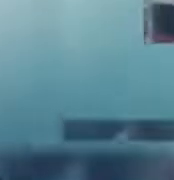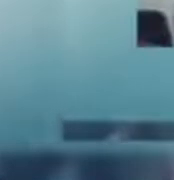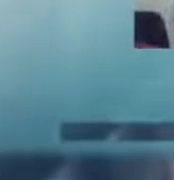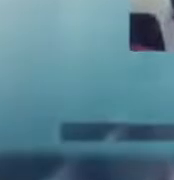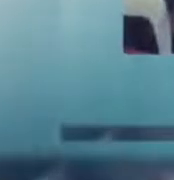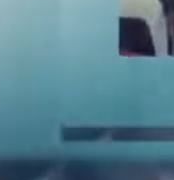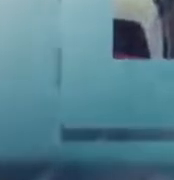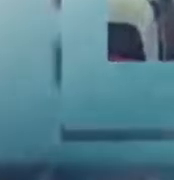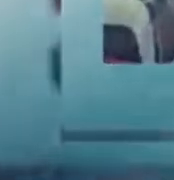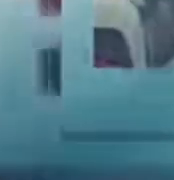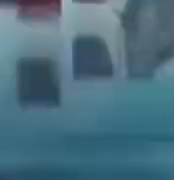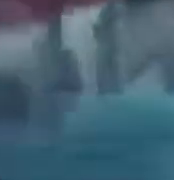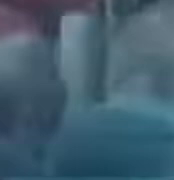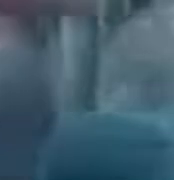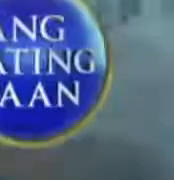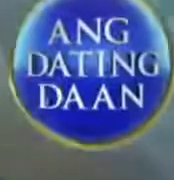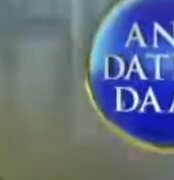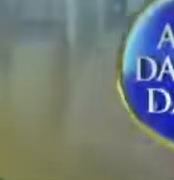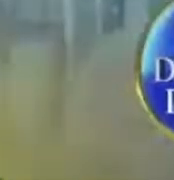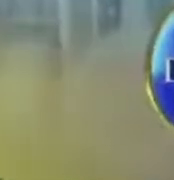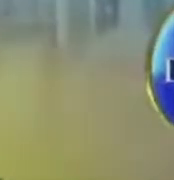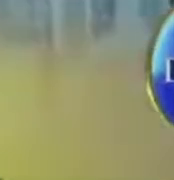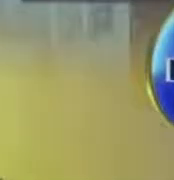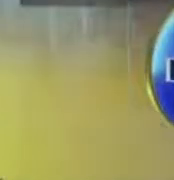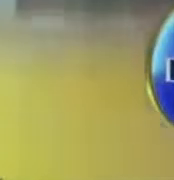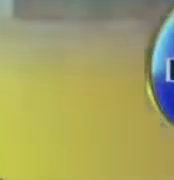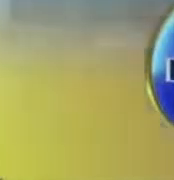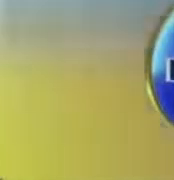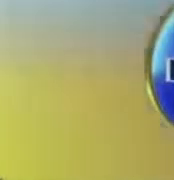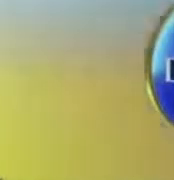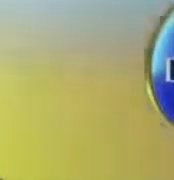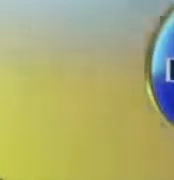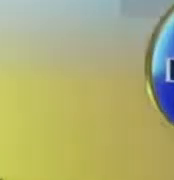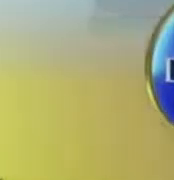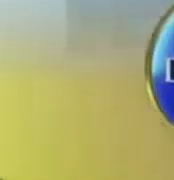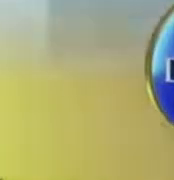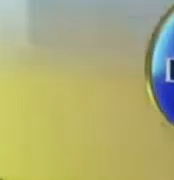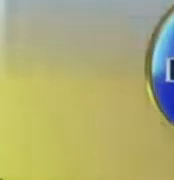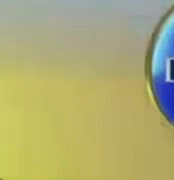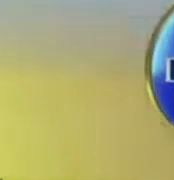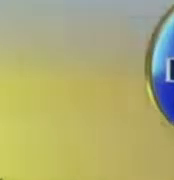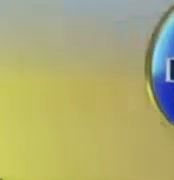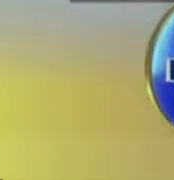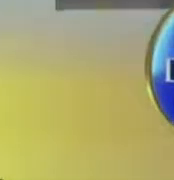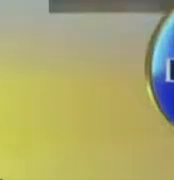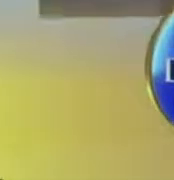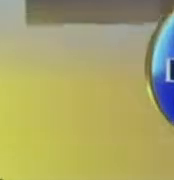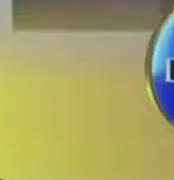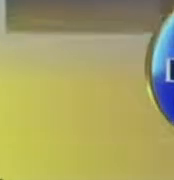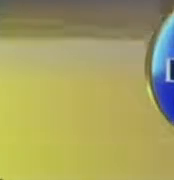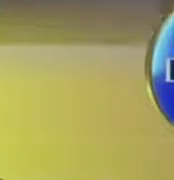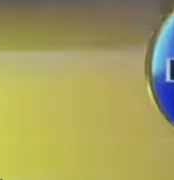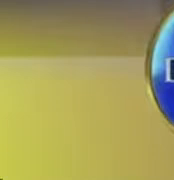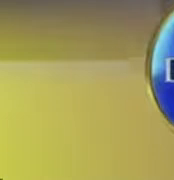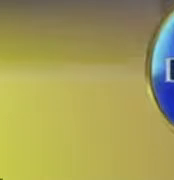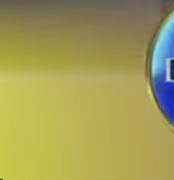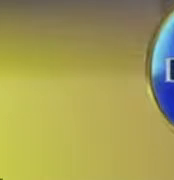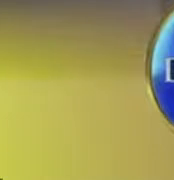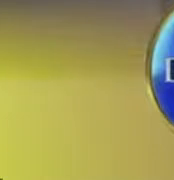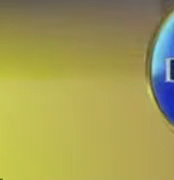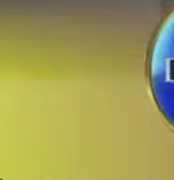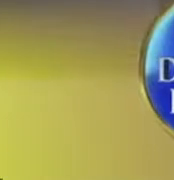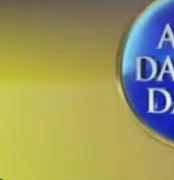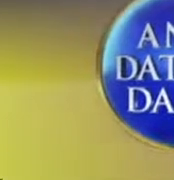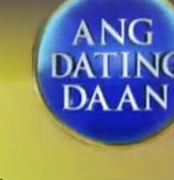sa inyong lahat para sa isang mass indoctrination o ng pag-aaral ng mga doktrina ng